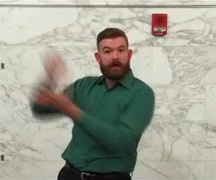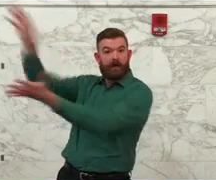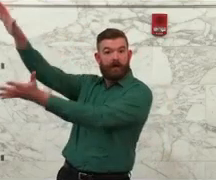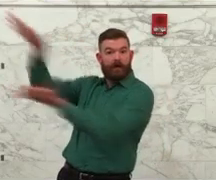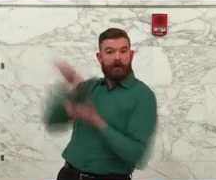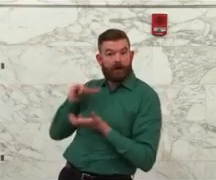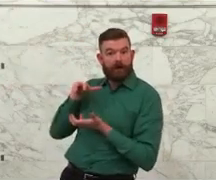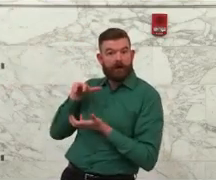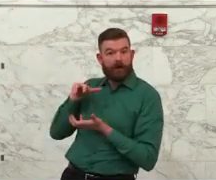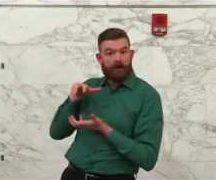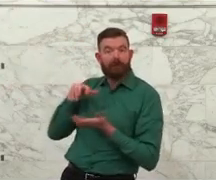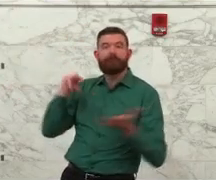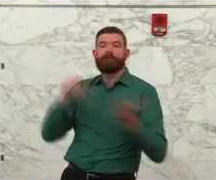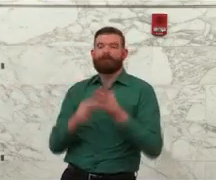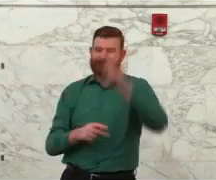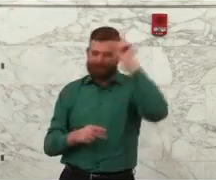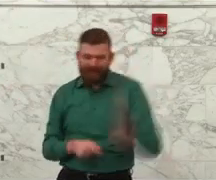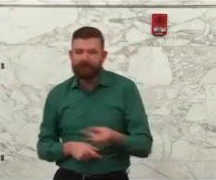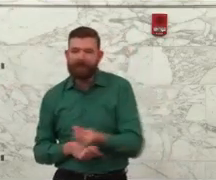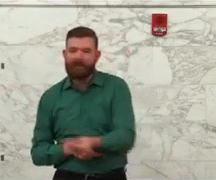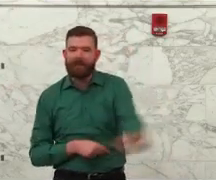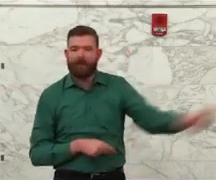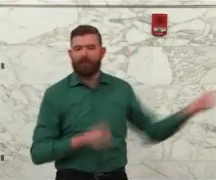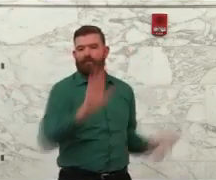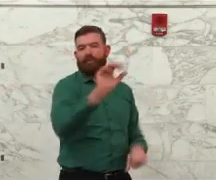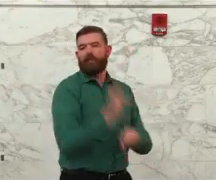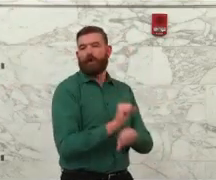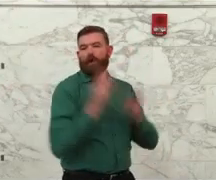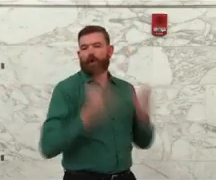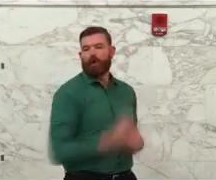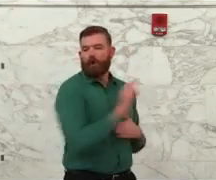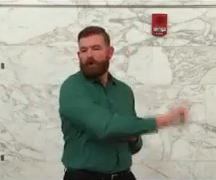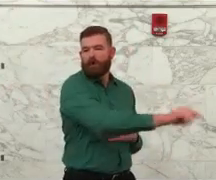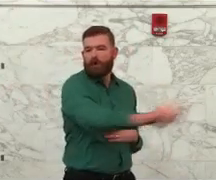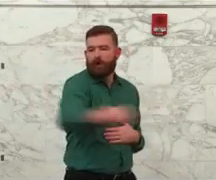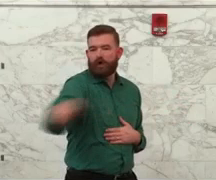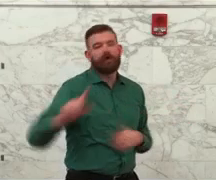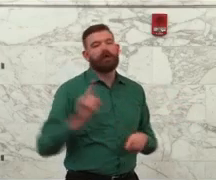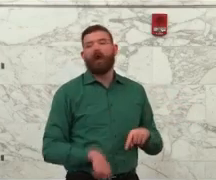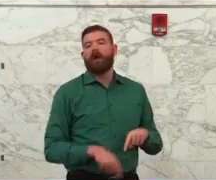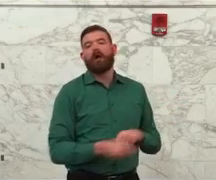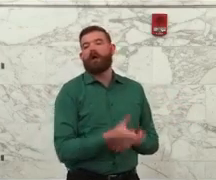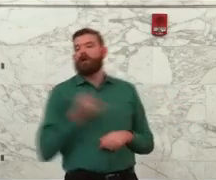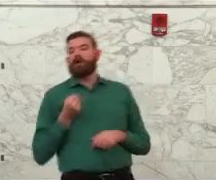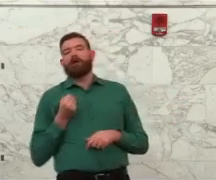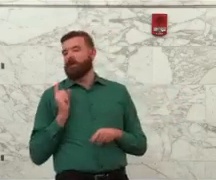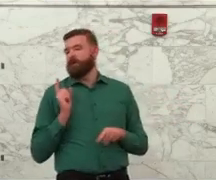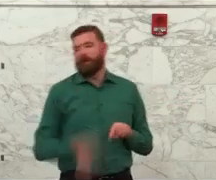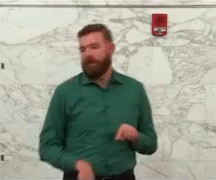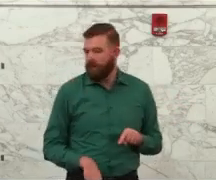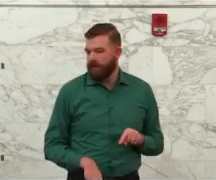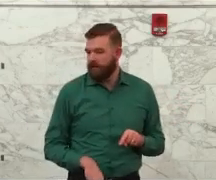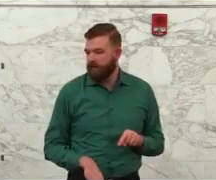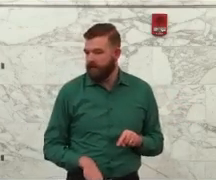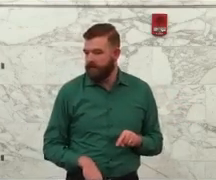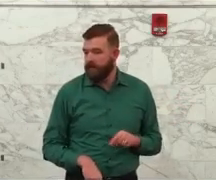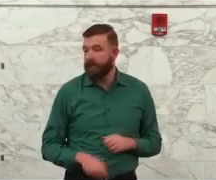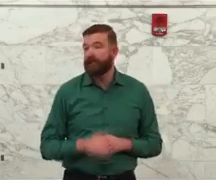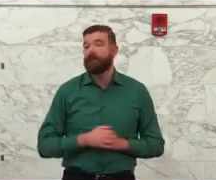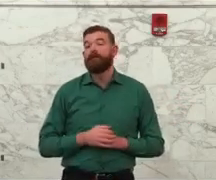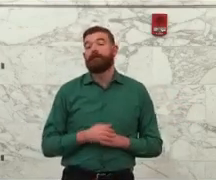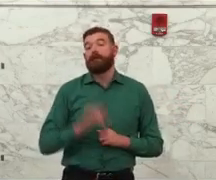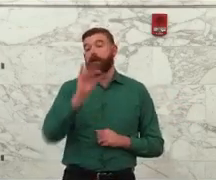website today or probably in the days and weeks ahead. But for employers, there's a good,